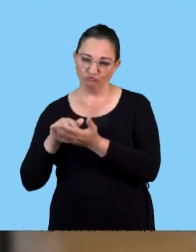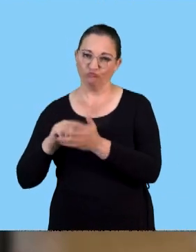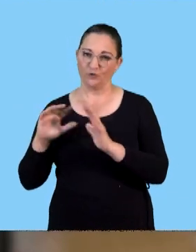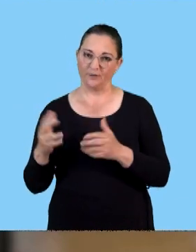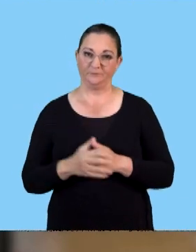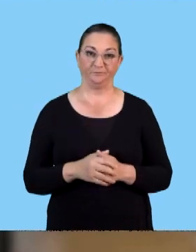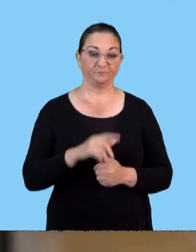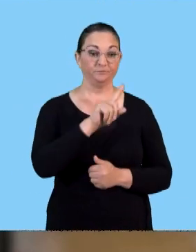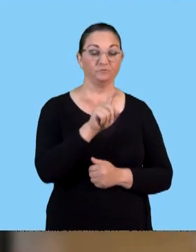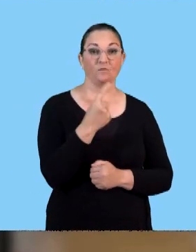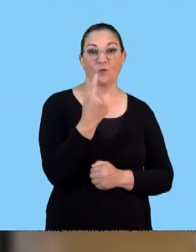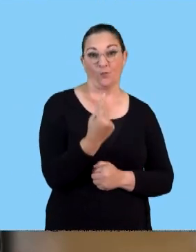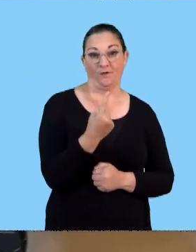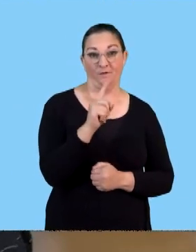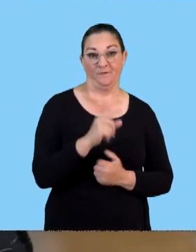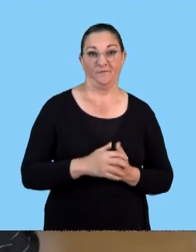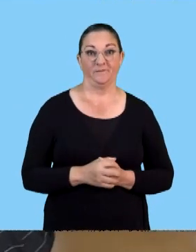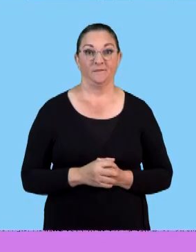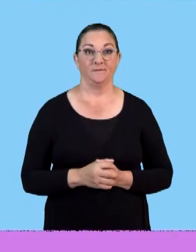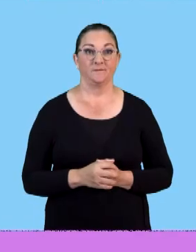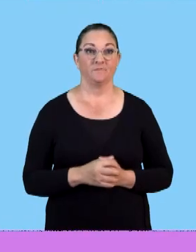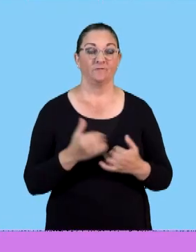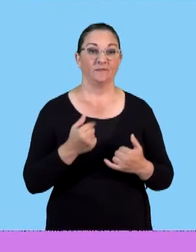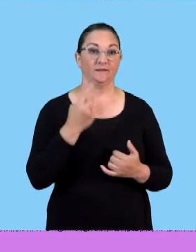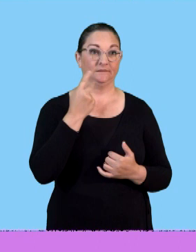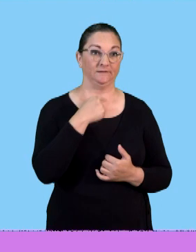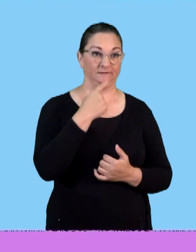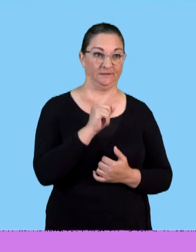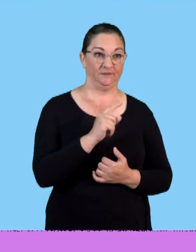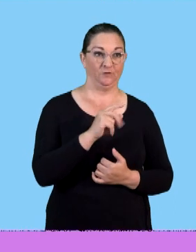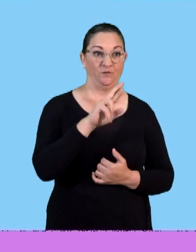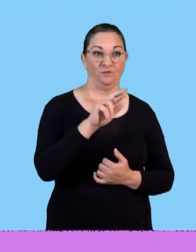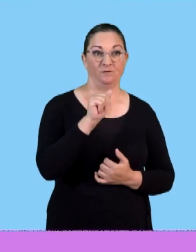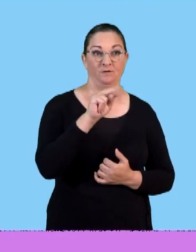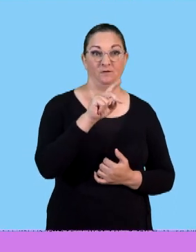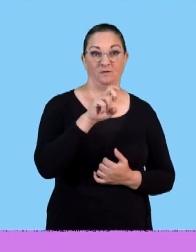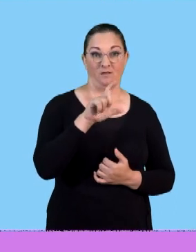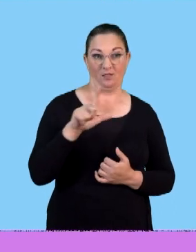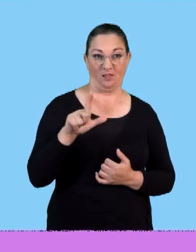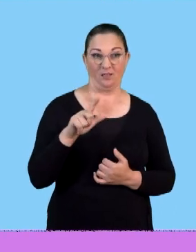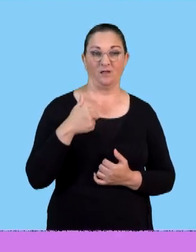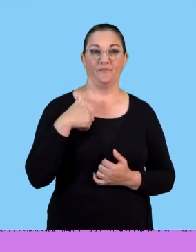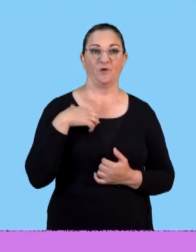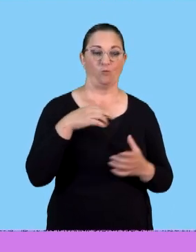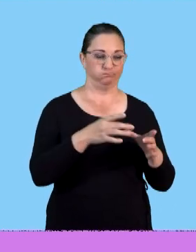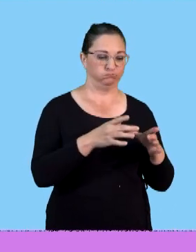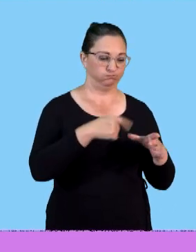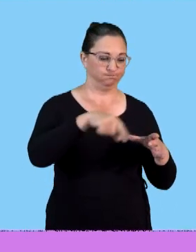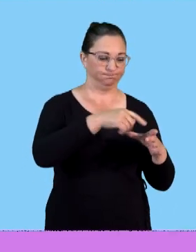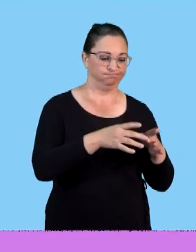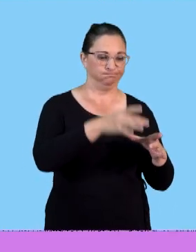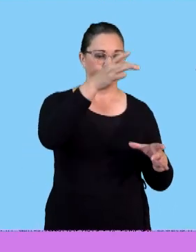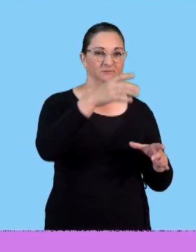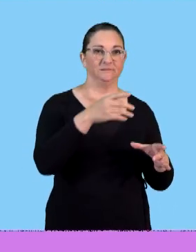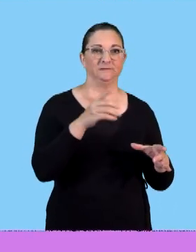1. So in question number 1, I've indicated here that Randall buys cylindrical diesel tanks, right, from